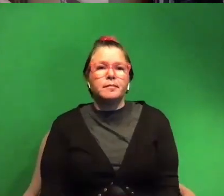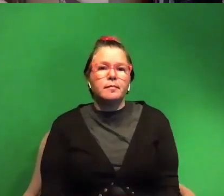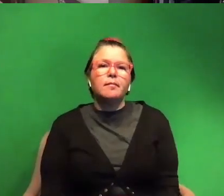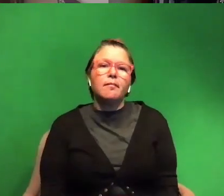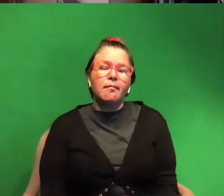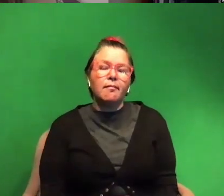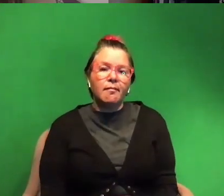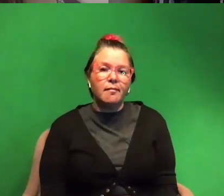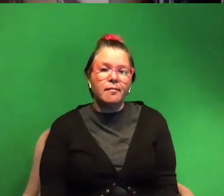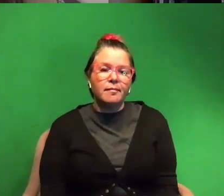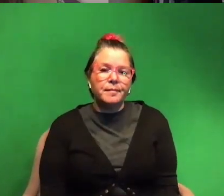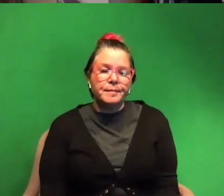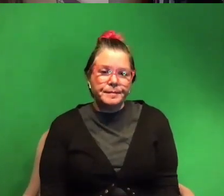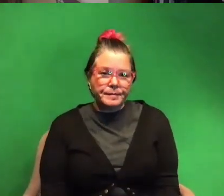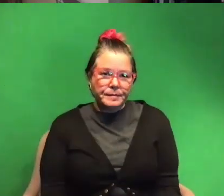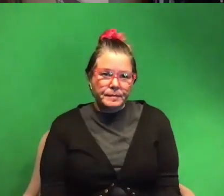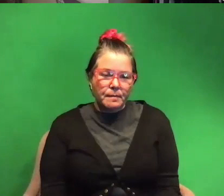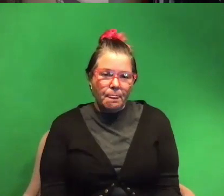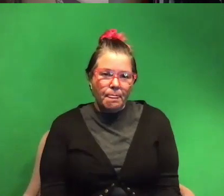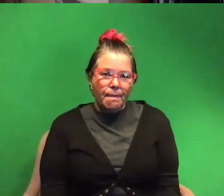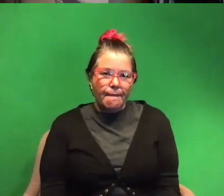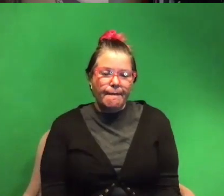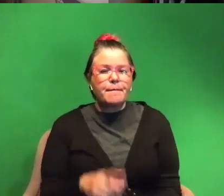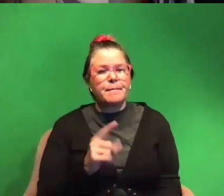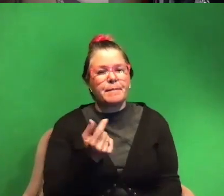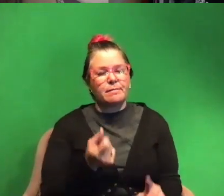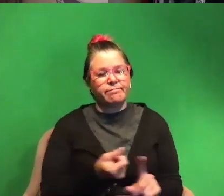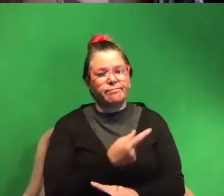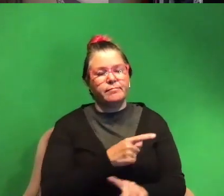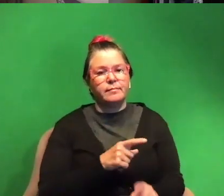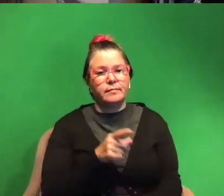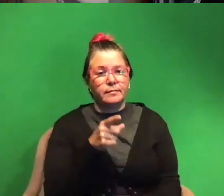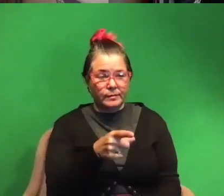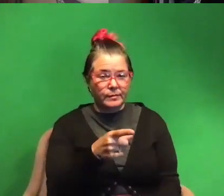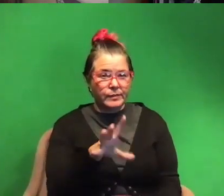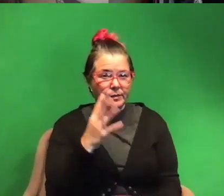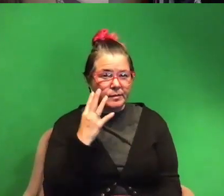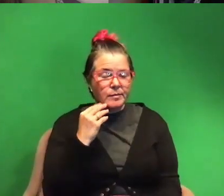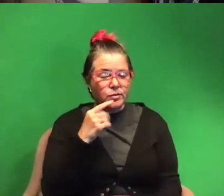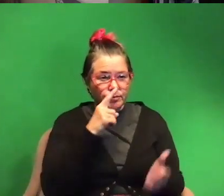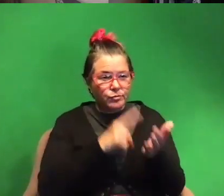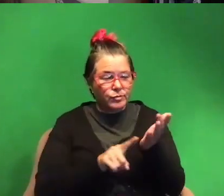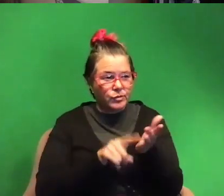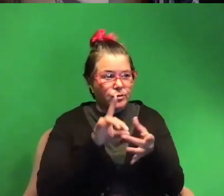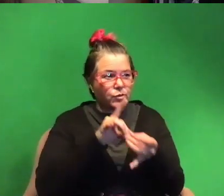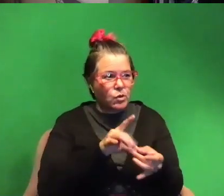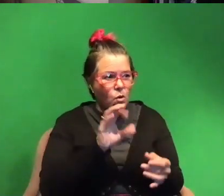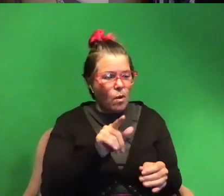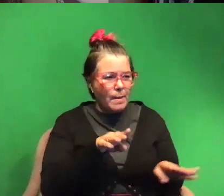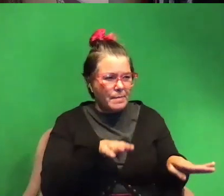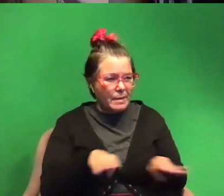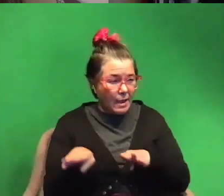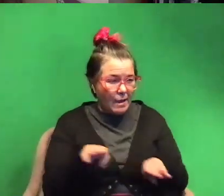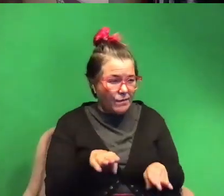yeah. So this one's a little bit different. So have you done any kind of research on like coral behavior, or do you know